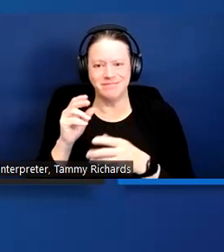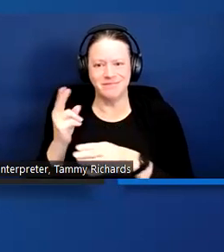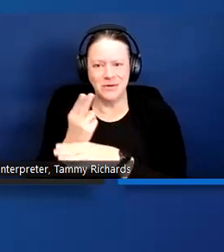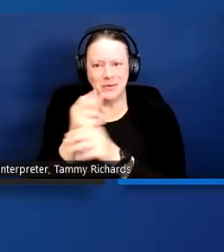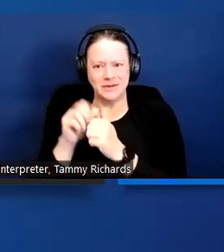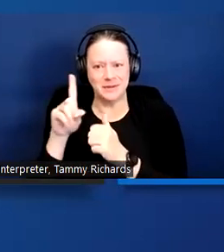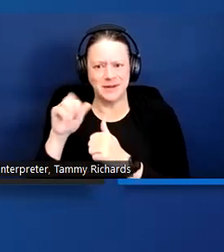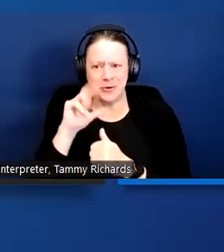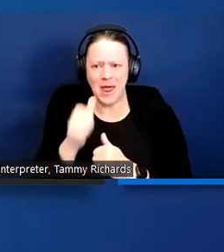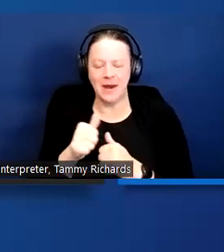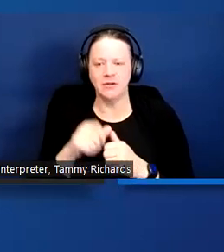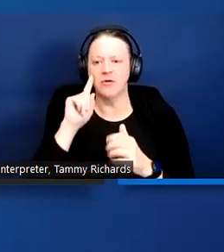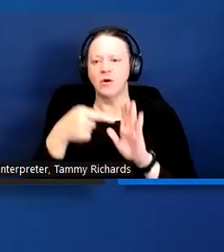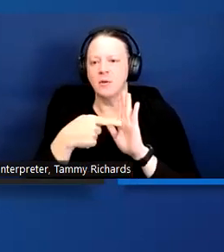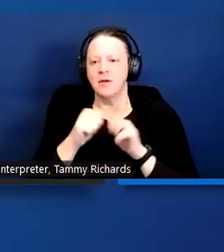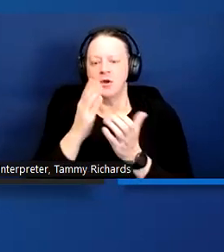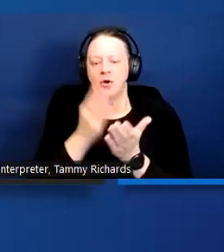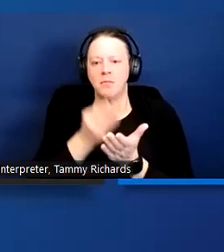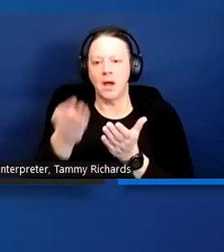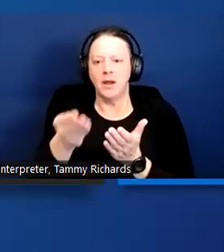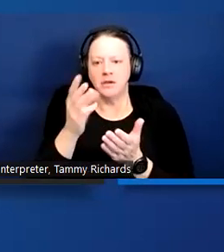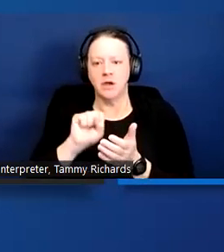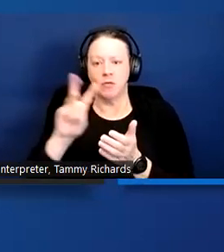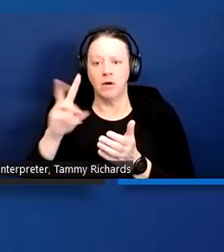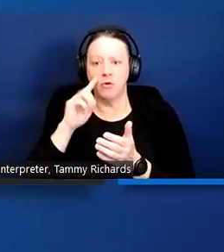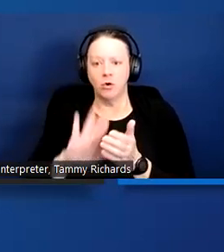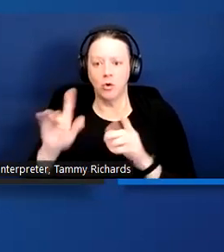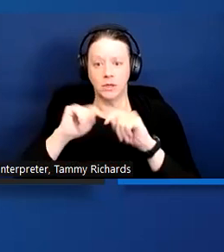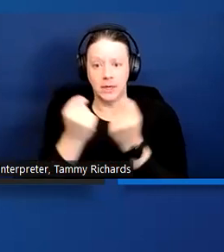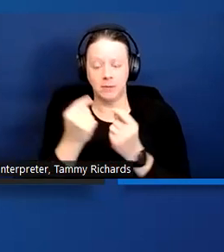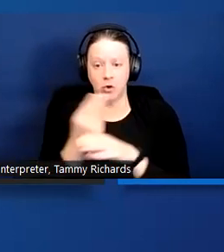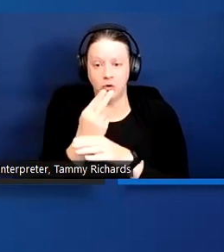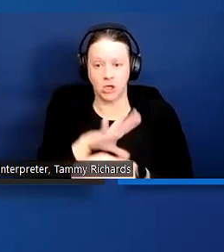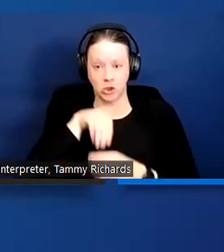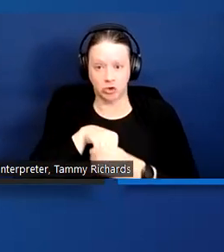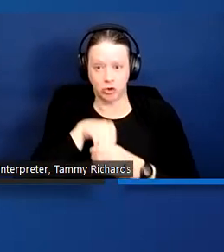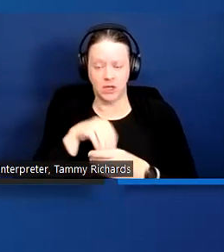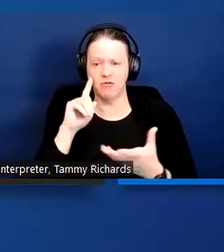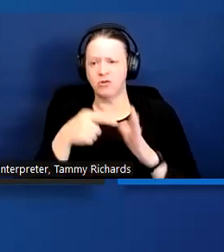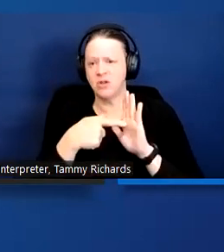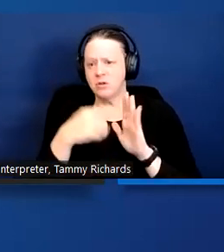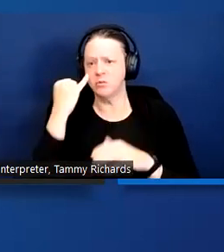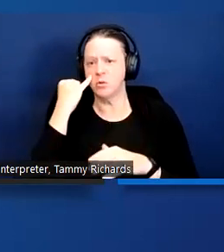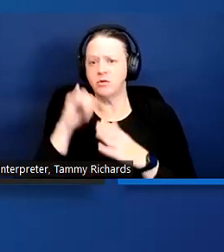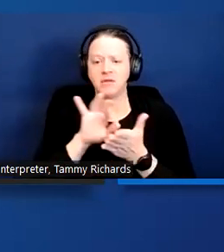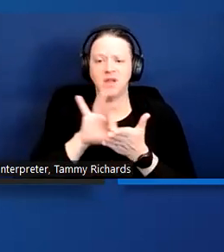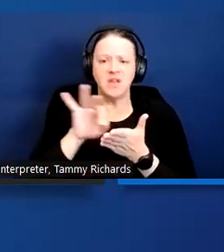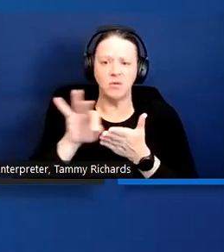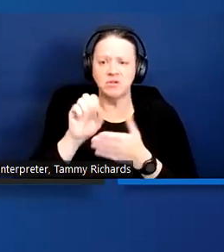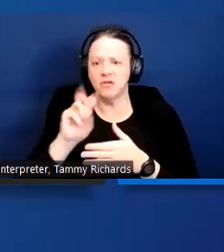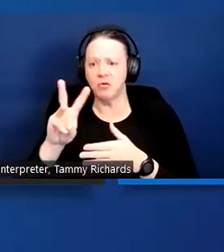you're purchasing a piece of software for your team to use, either, I don't know, like let's say it's an accounting